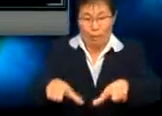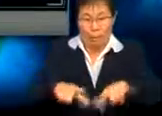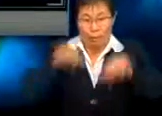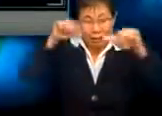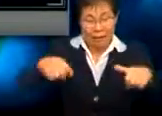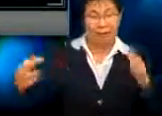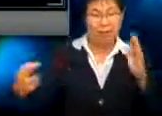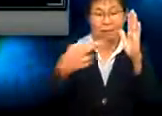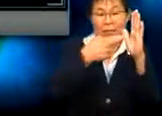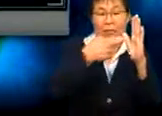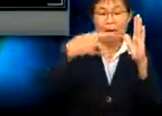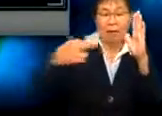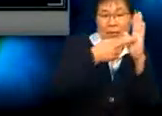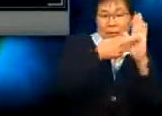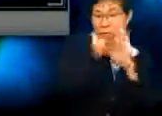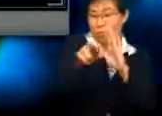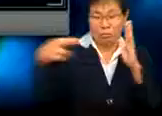let light pass through?